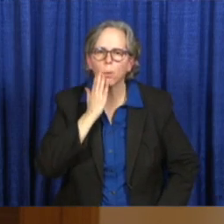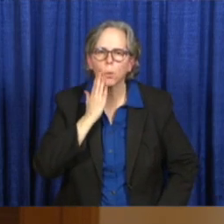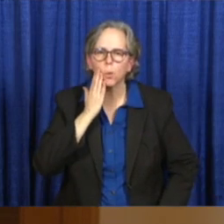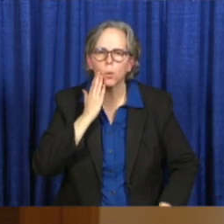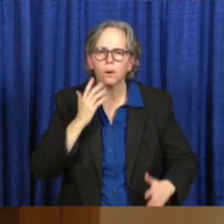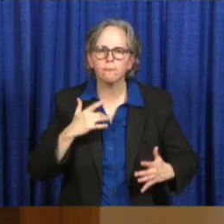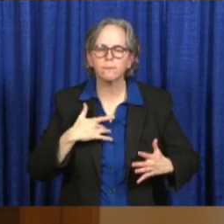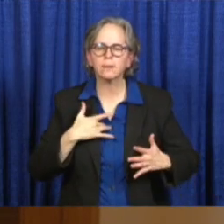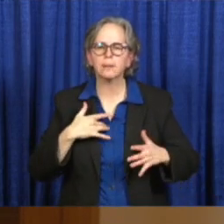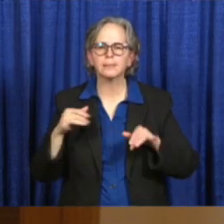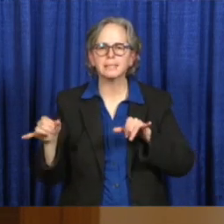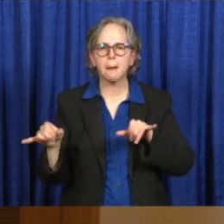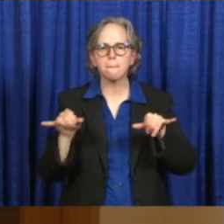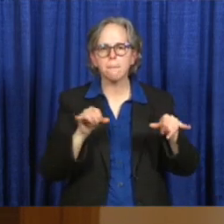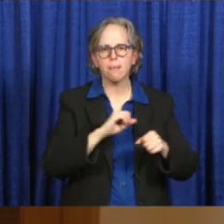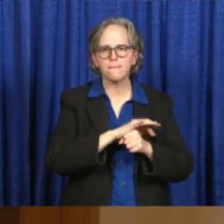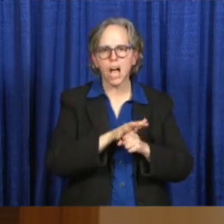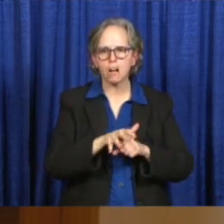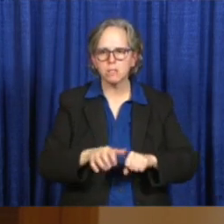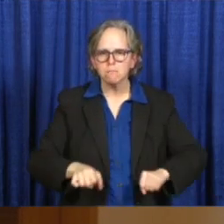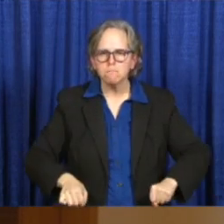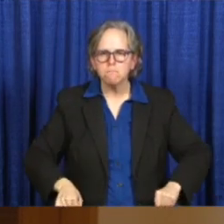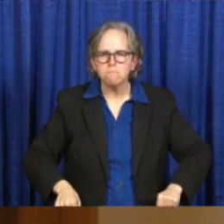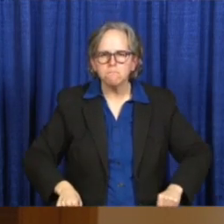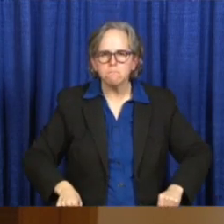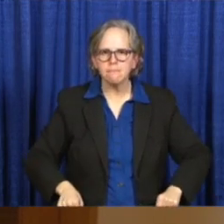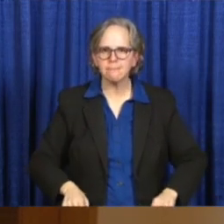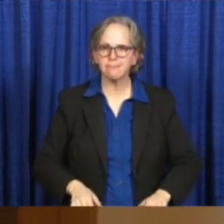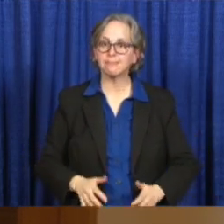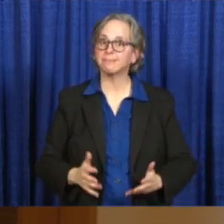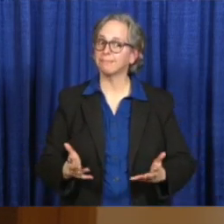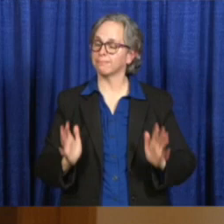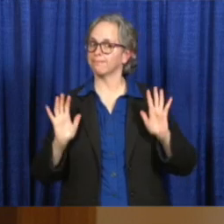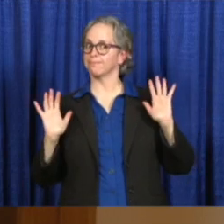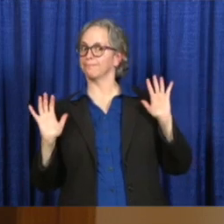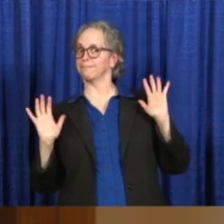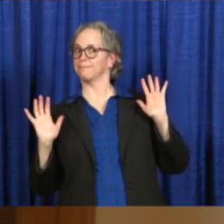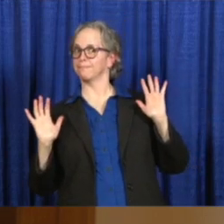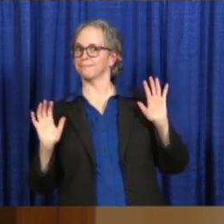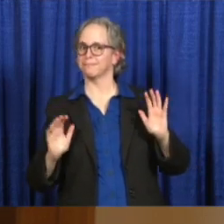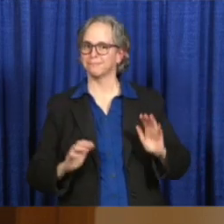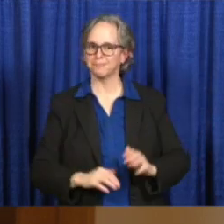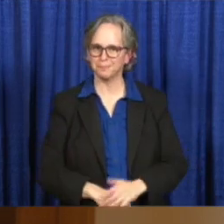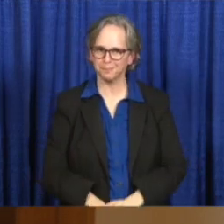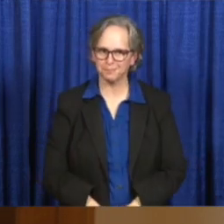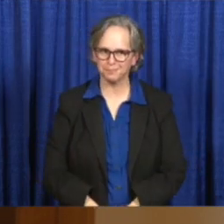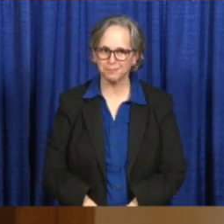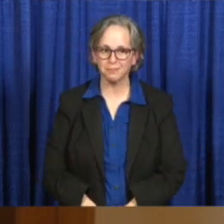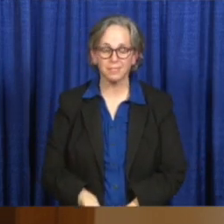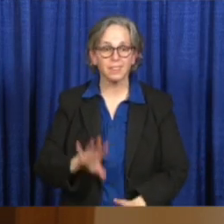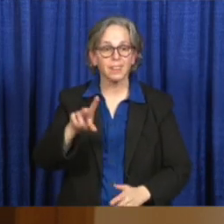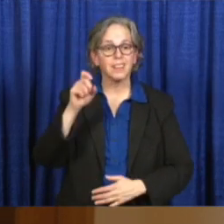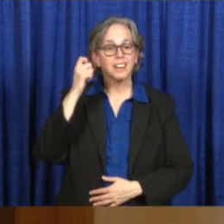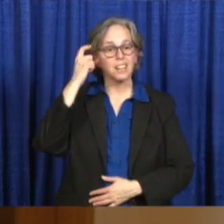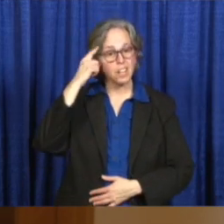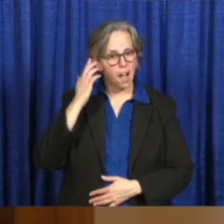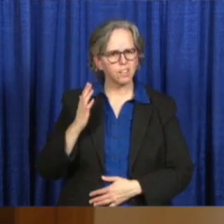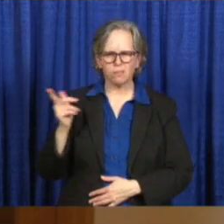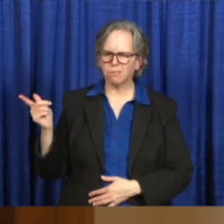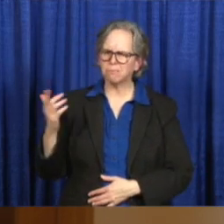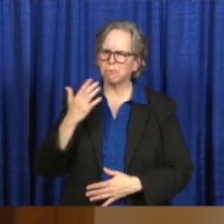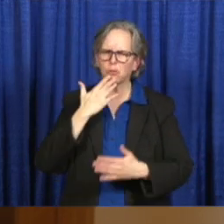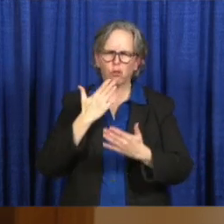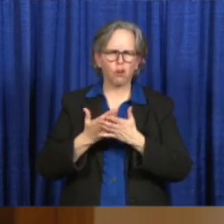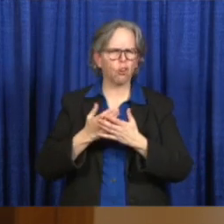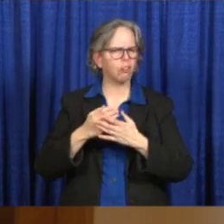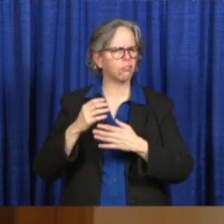The governor did a fantastic job of talking about sort of the rollout of our flexible and expanding healthcare